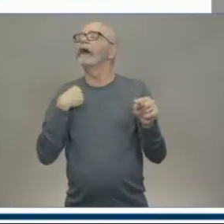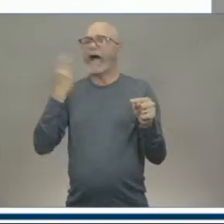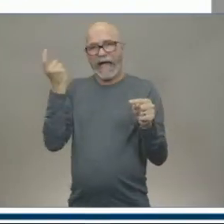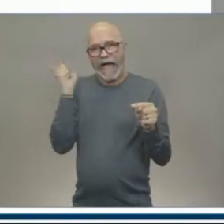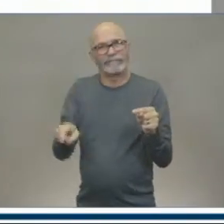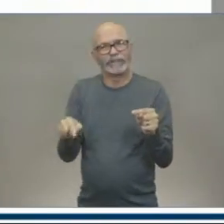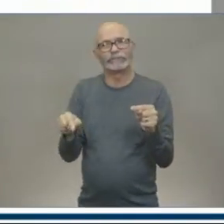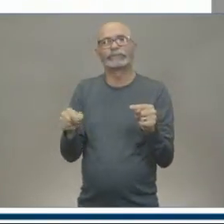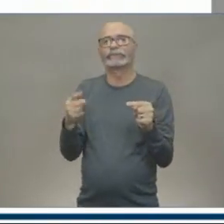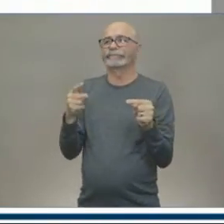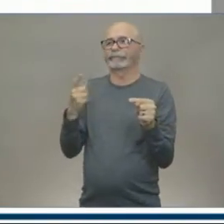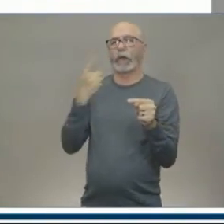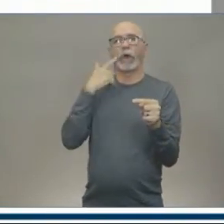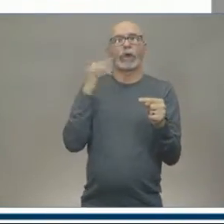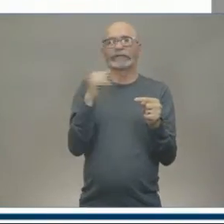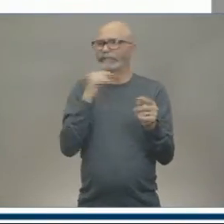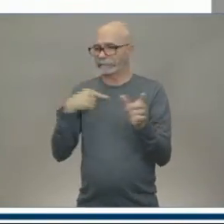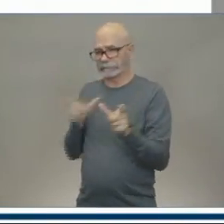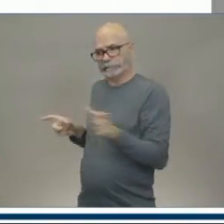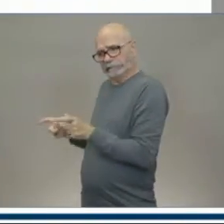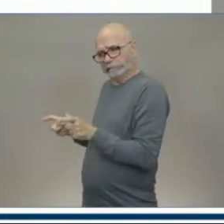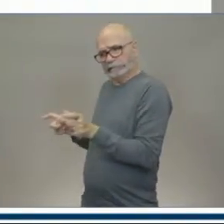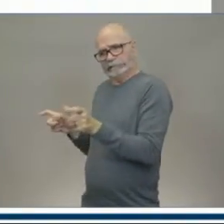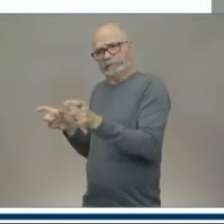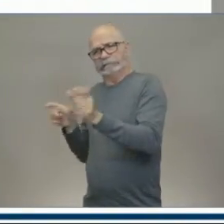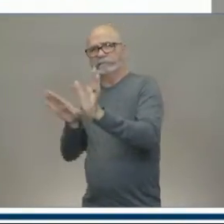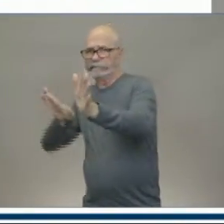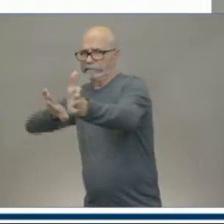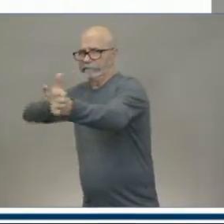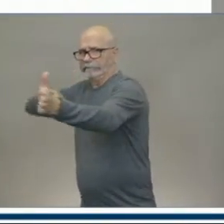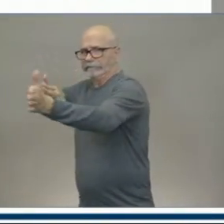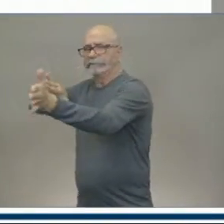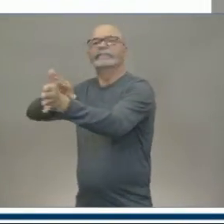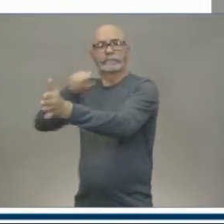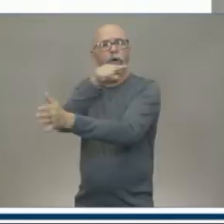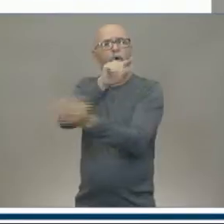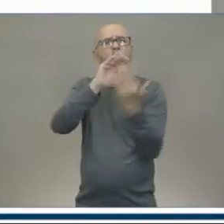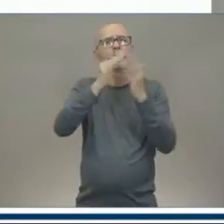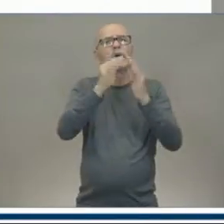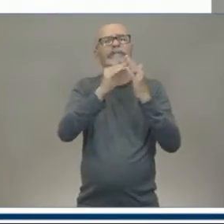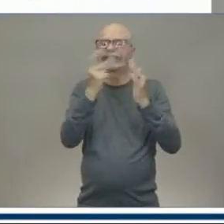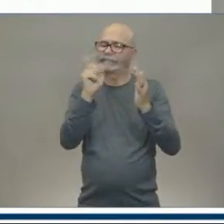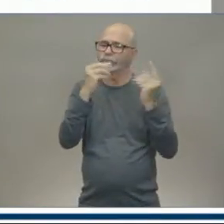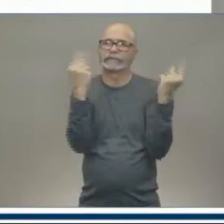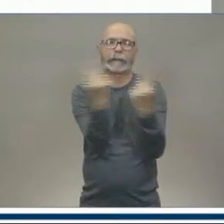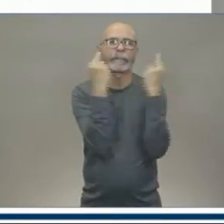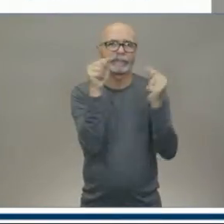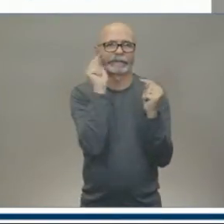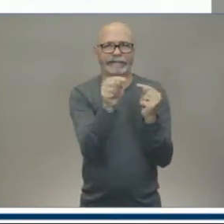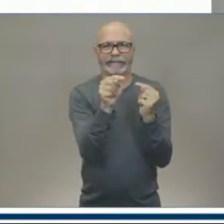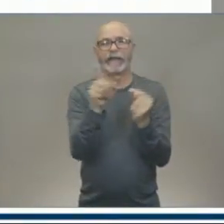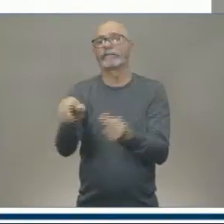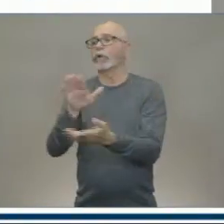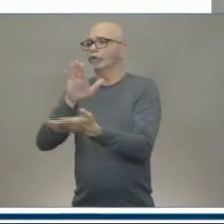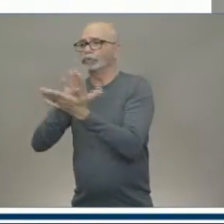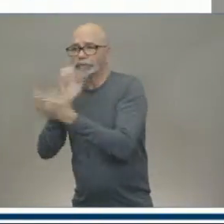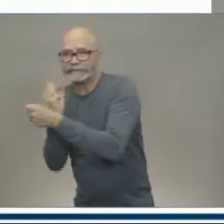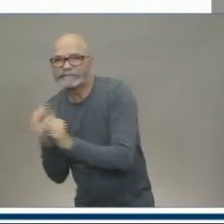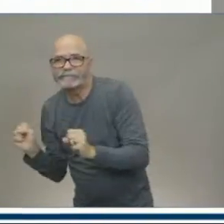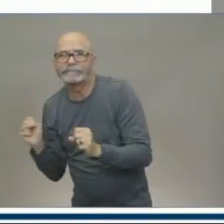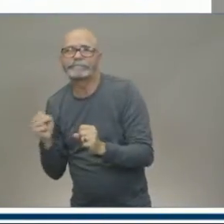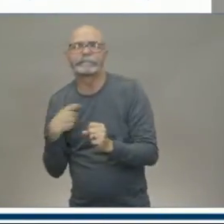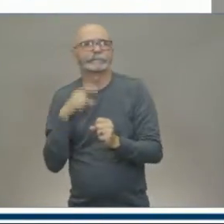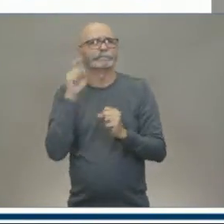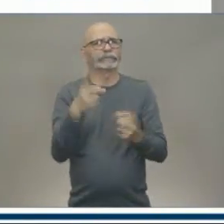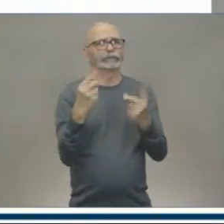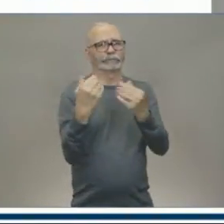concept. All of us taking action is what's necessary to keep our schools safe. All of us taking action is what is necessary to make sure